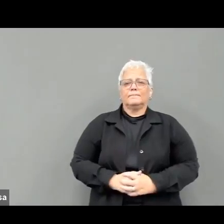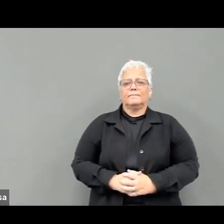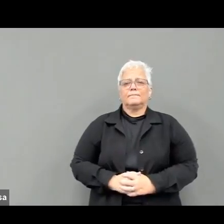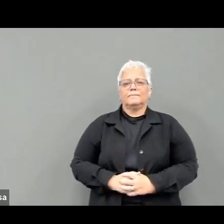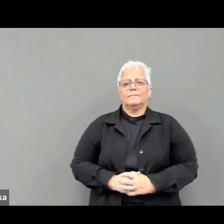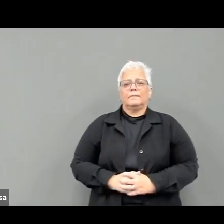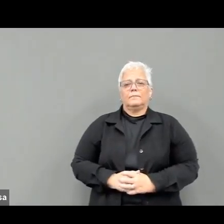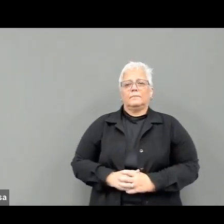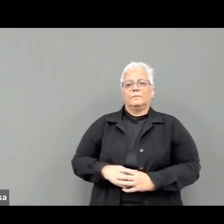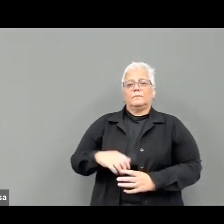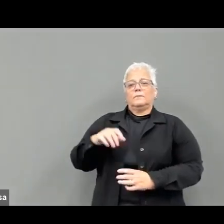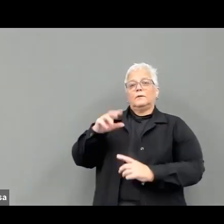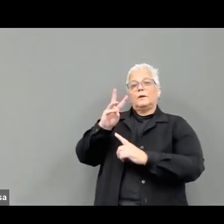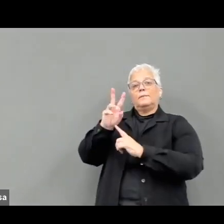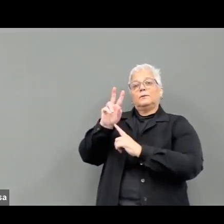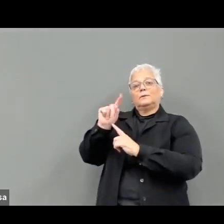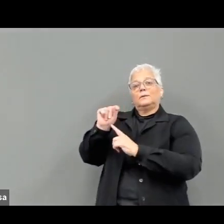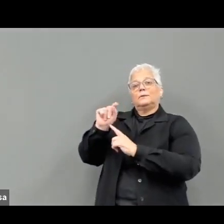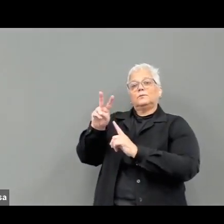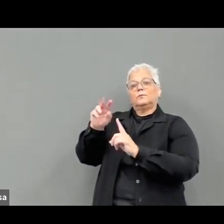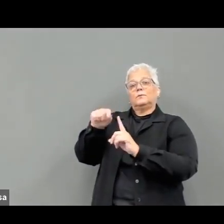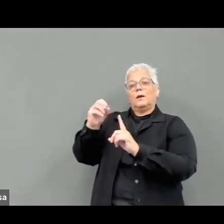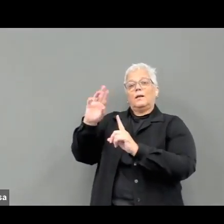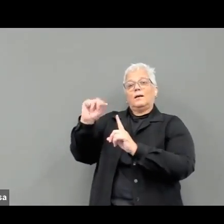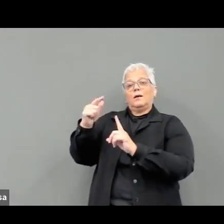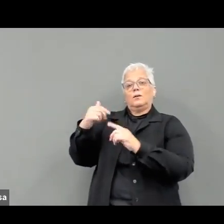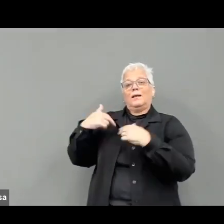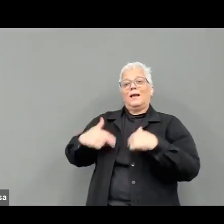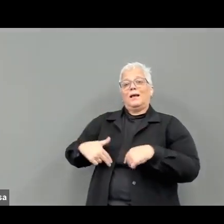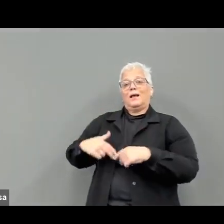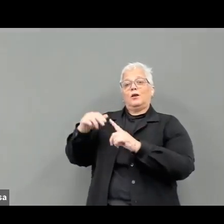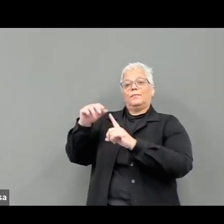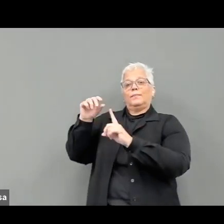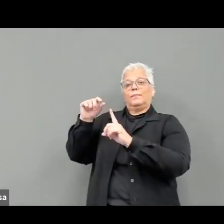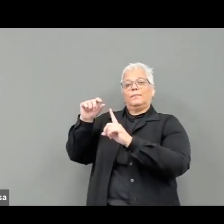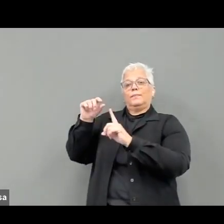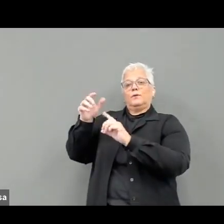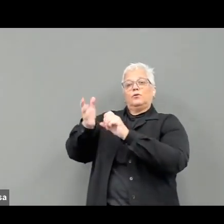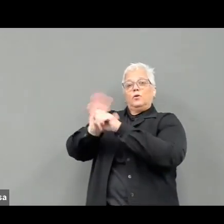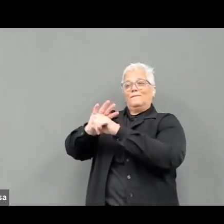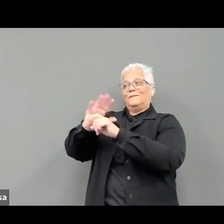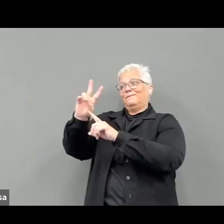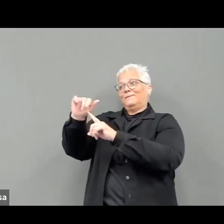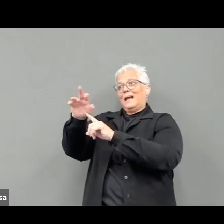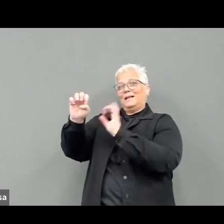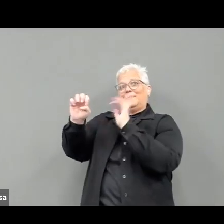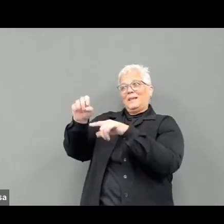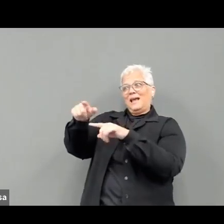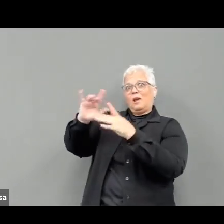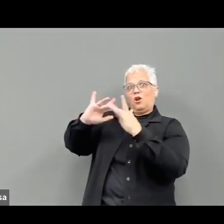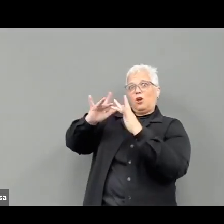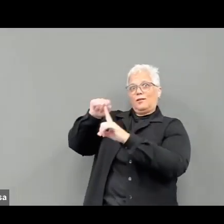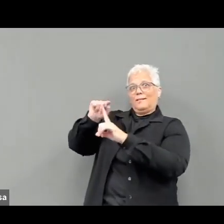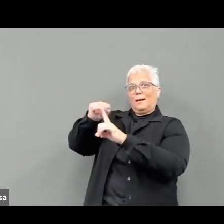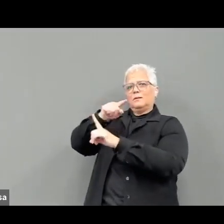www.tulsa-health.org/COVID-vaccine to view the latest information. Follow us on Facebook and Twitter for updates. You can also call us